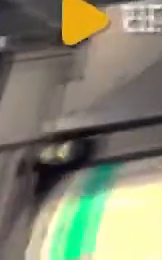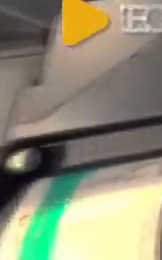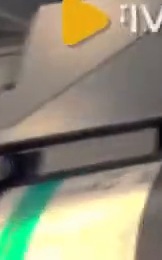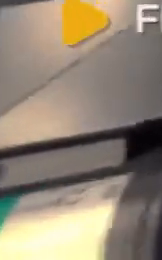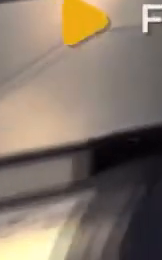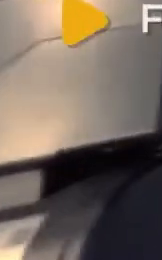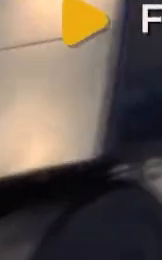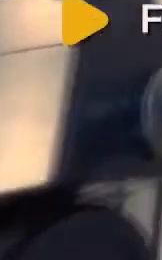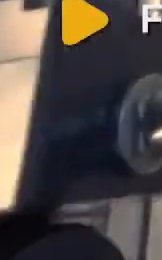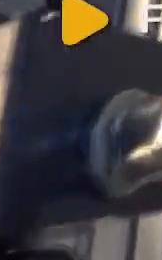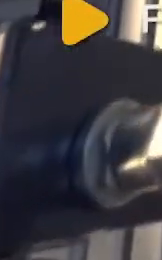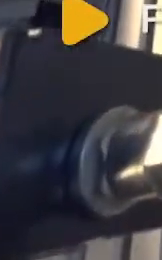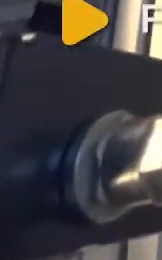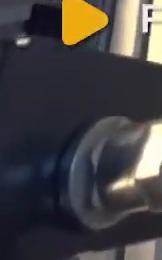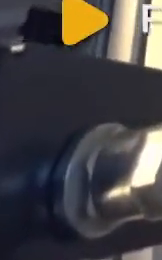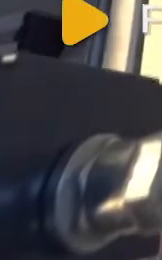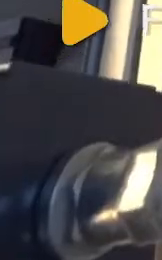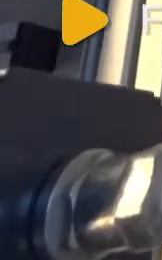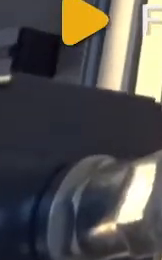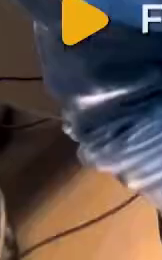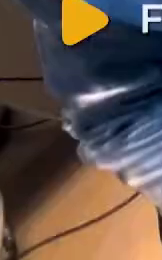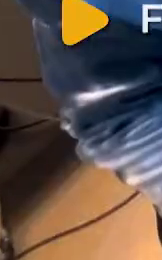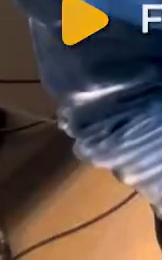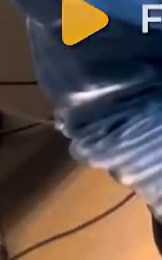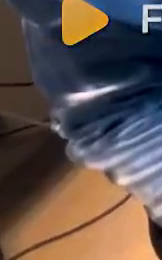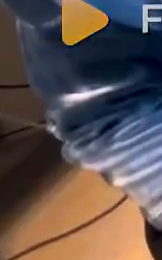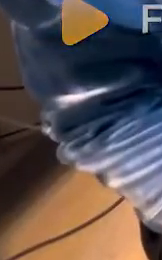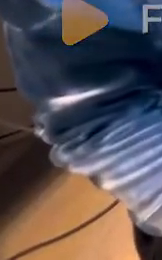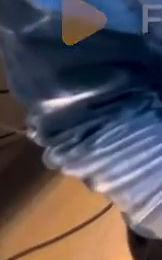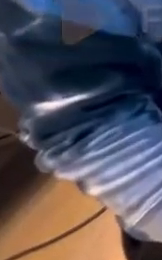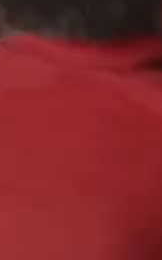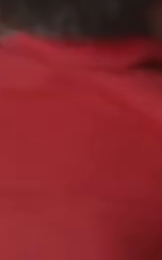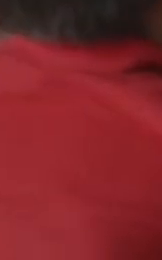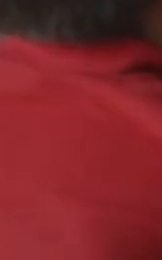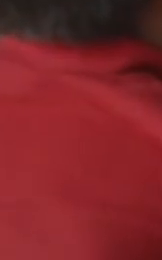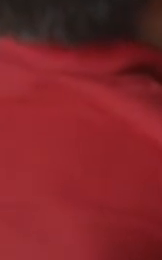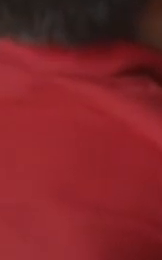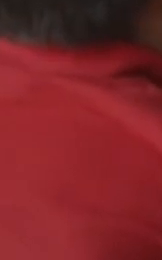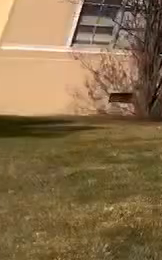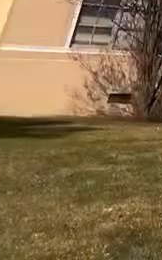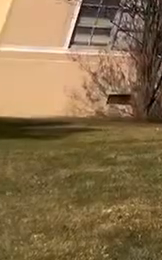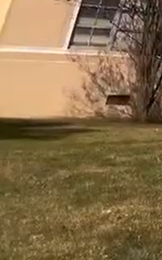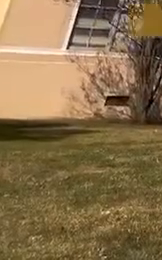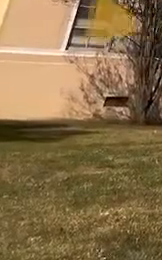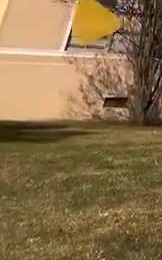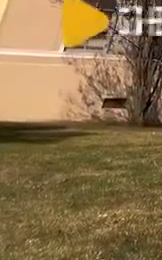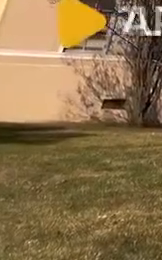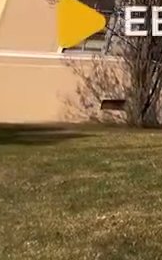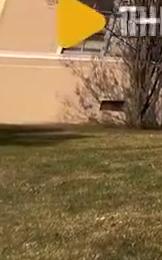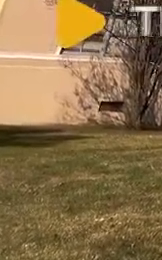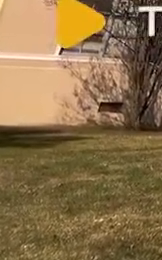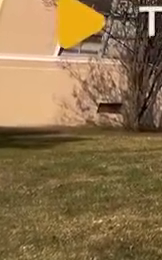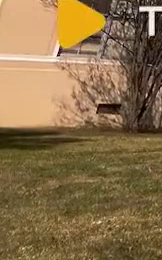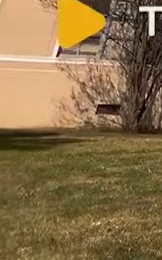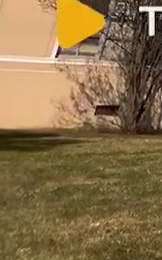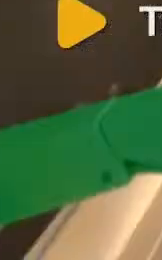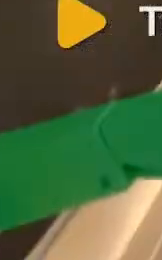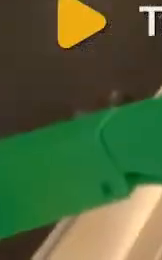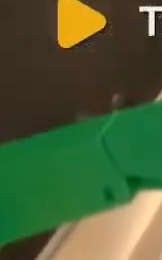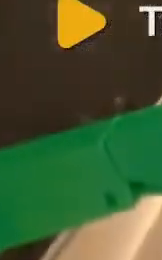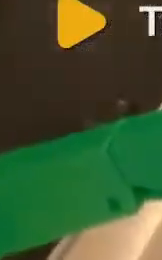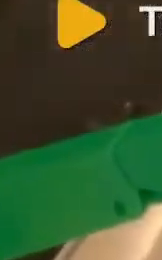The San Antonio Independent School District knows this and has the resources, the staff, and the schools to take your